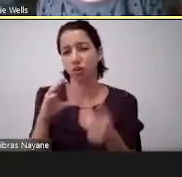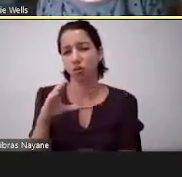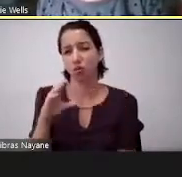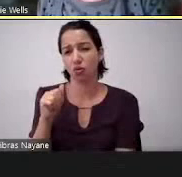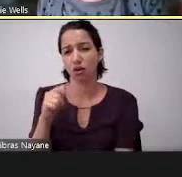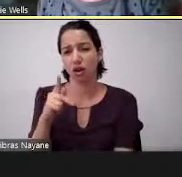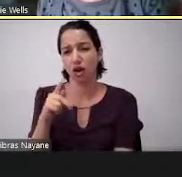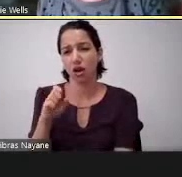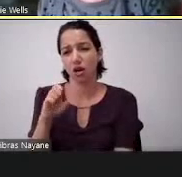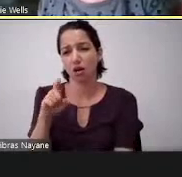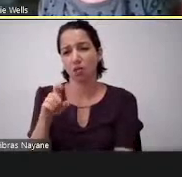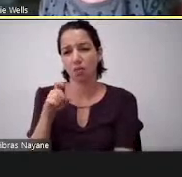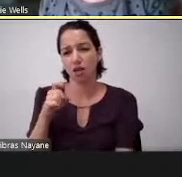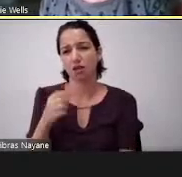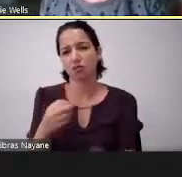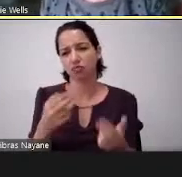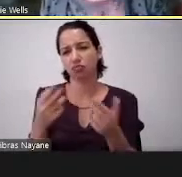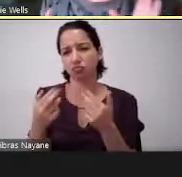Almost every year,